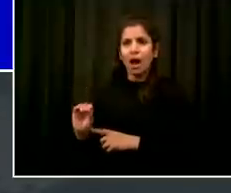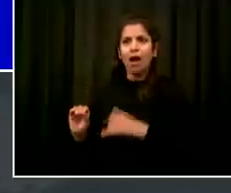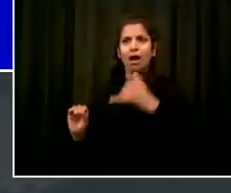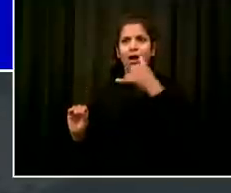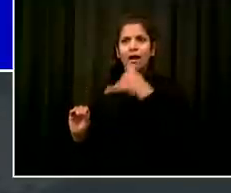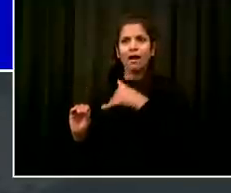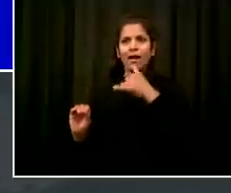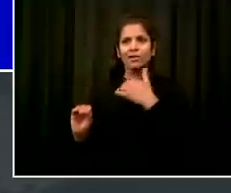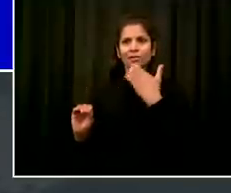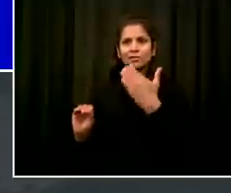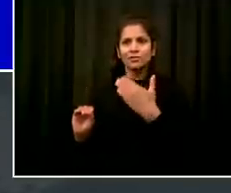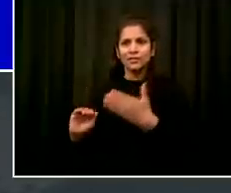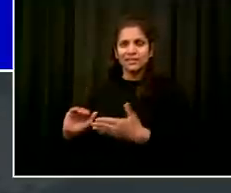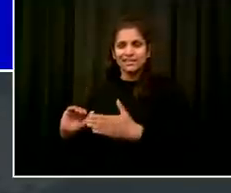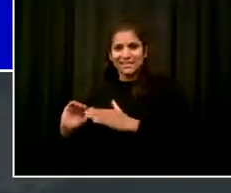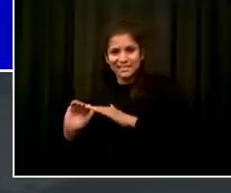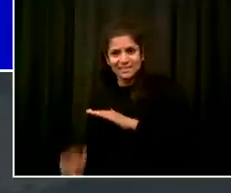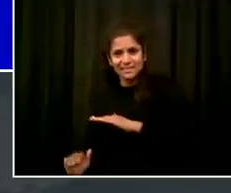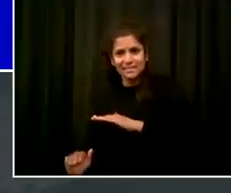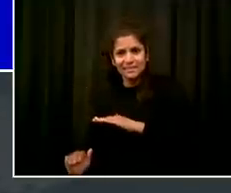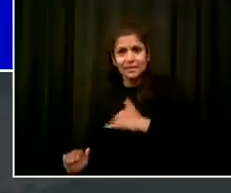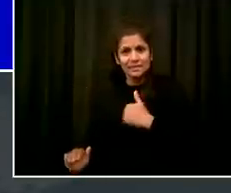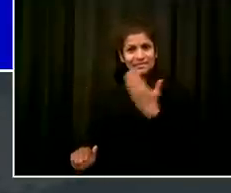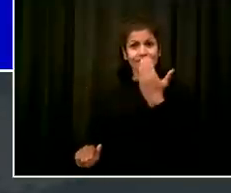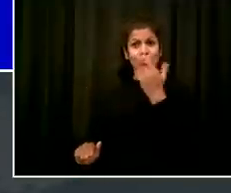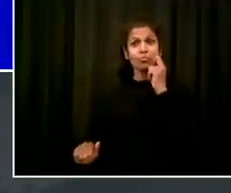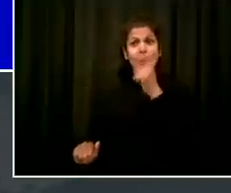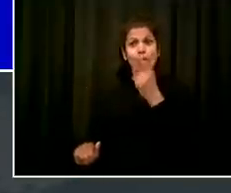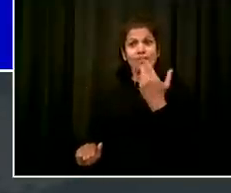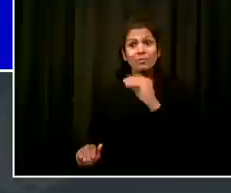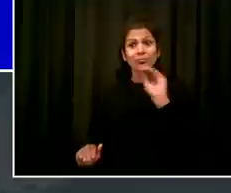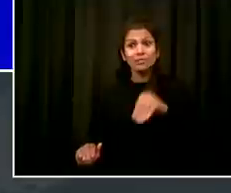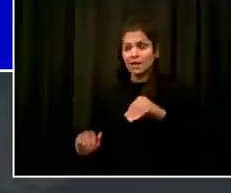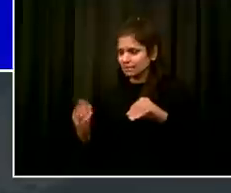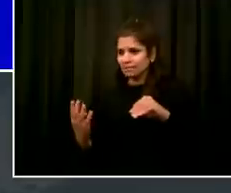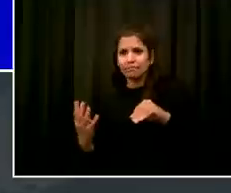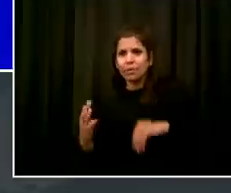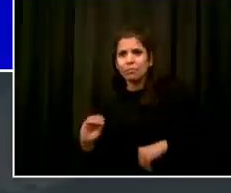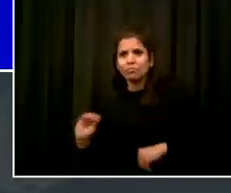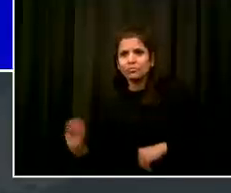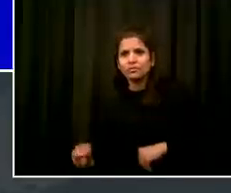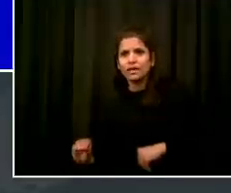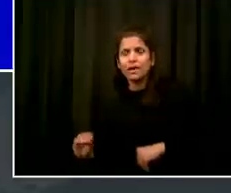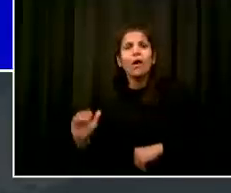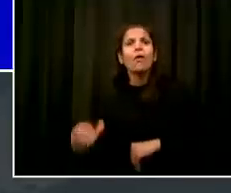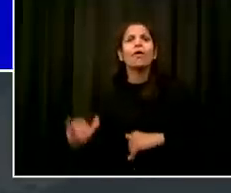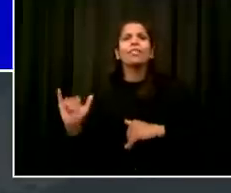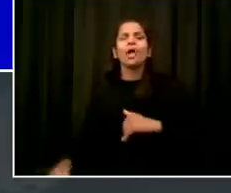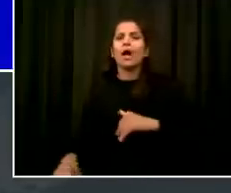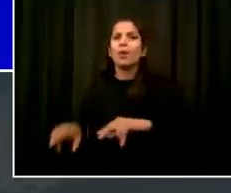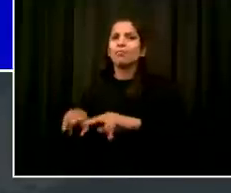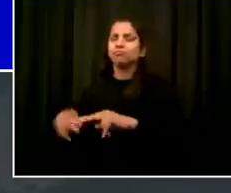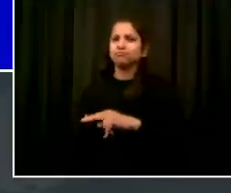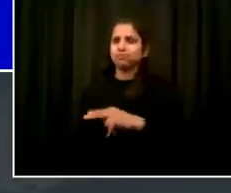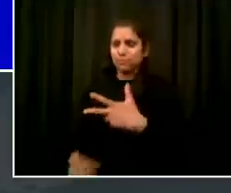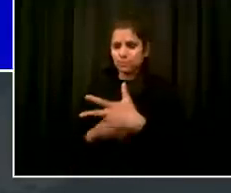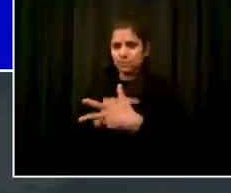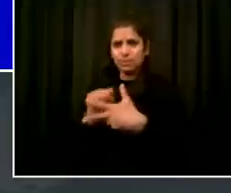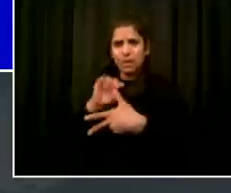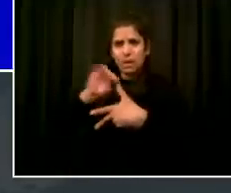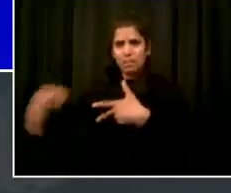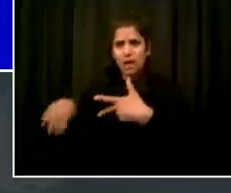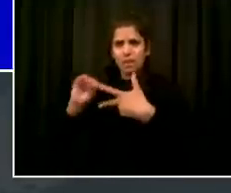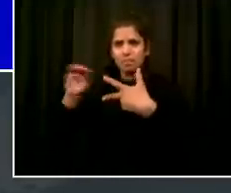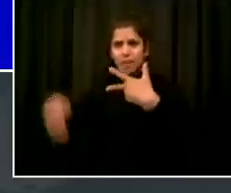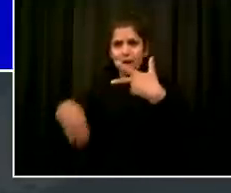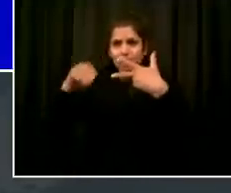testing positive. So this is really, really a very, very powerful evidence of everything you've achieved. This has been a tough game plan.